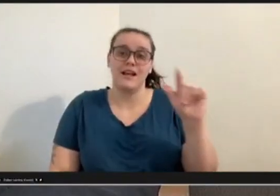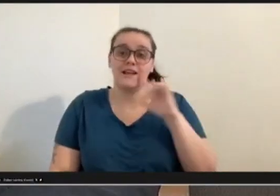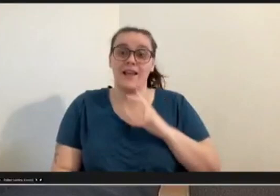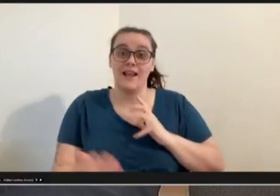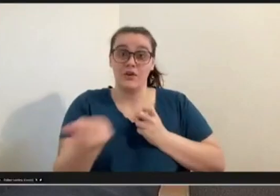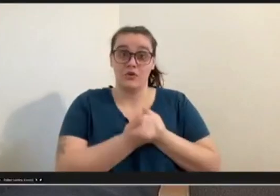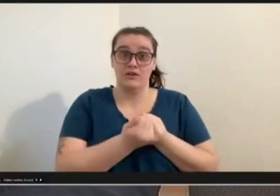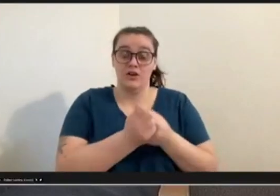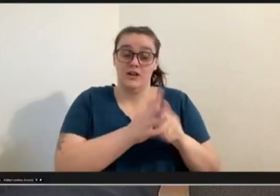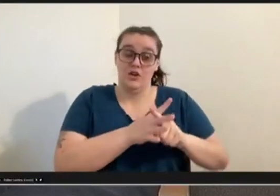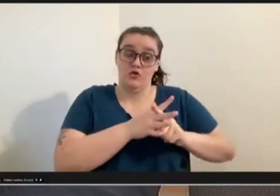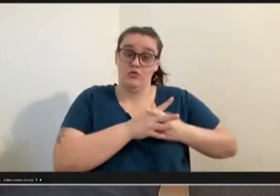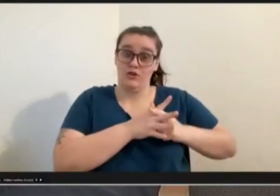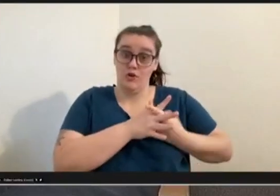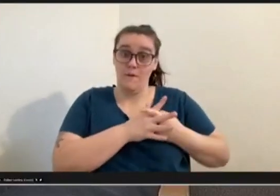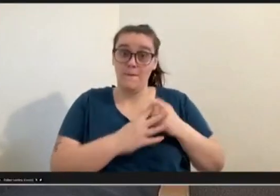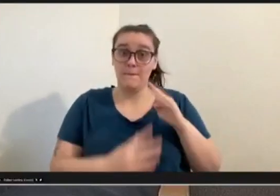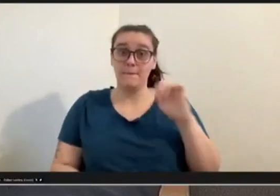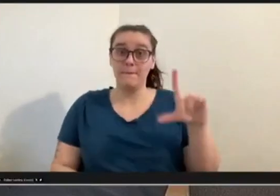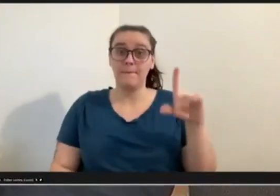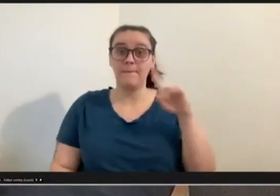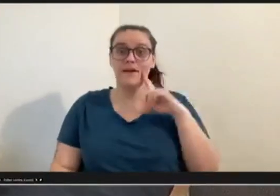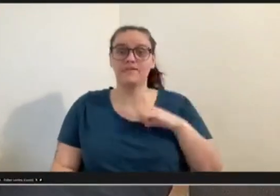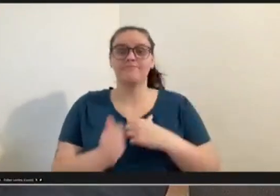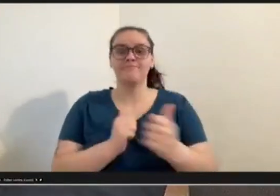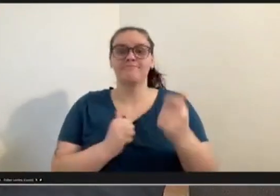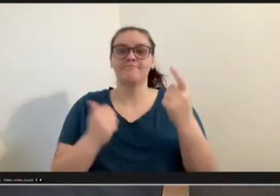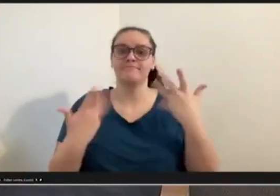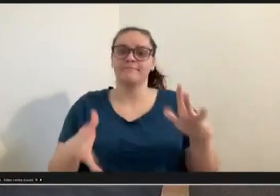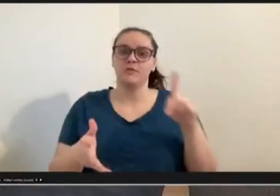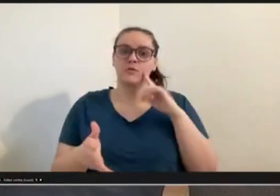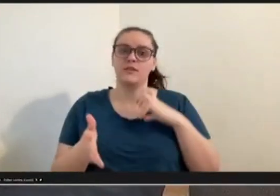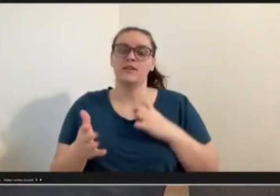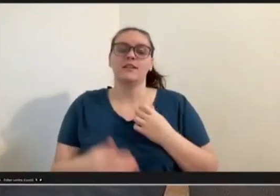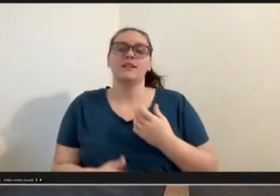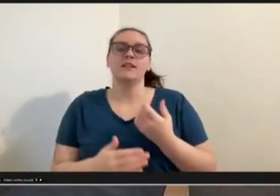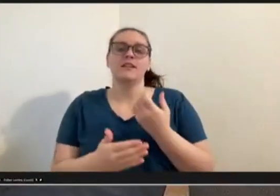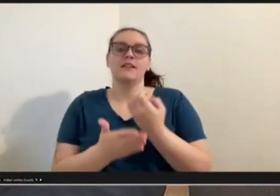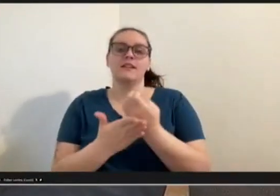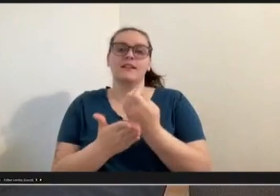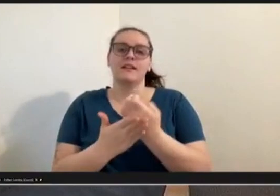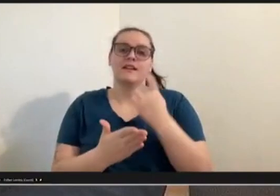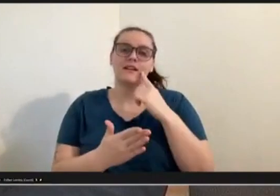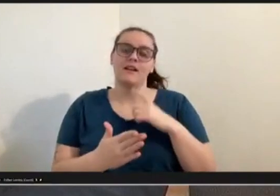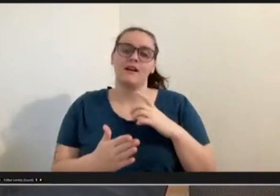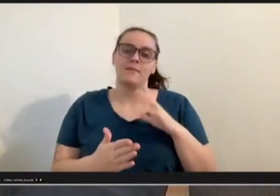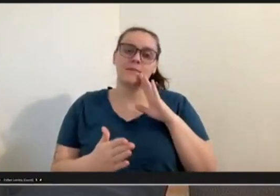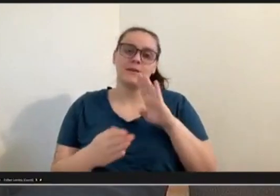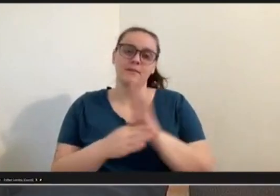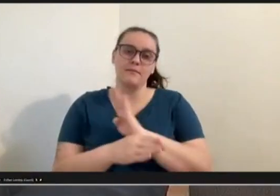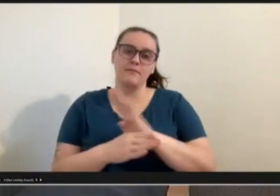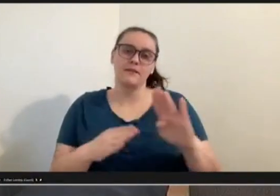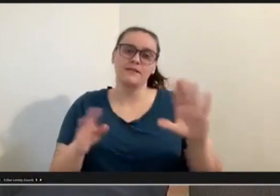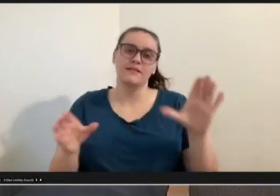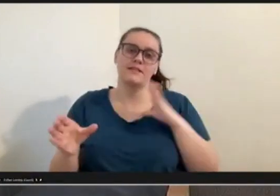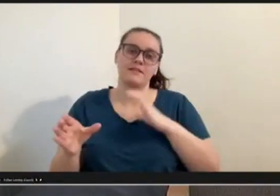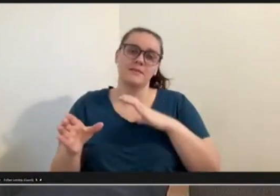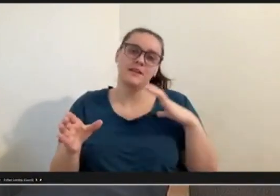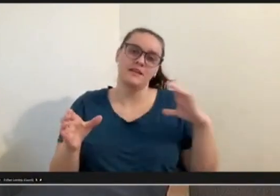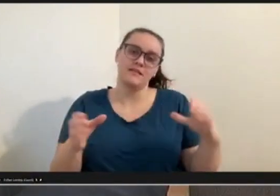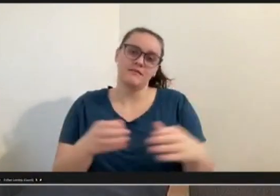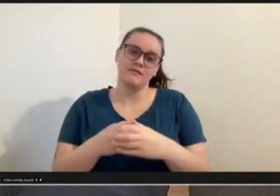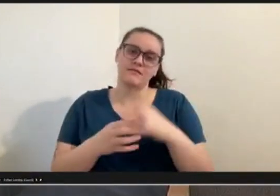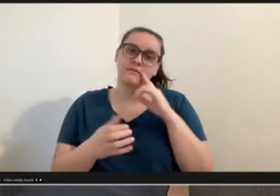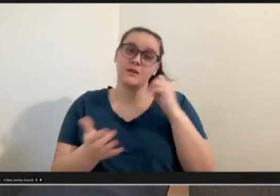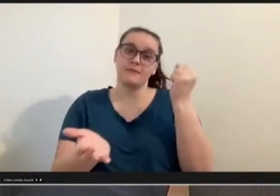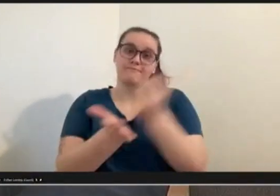of this bill that passed the House Economic Development Small Business Committee unanimously with a do-pass recommendation. Over the last